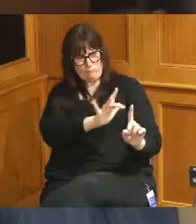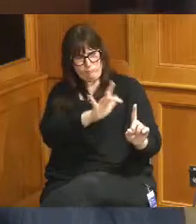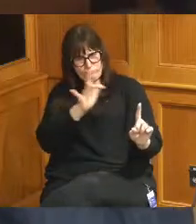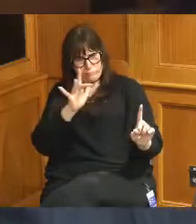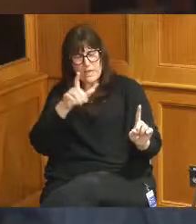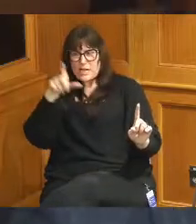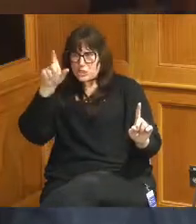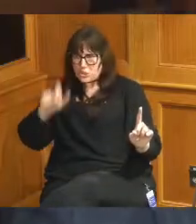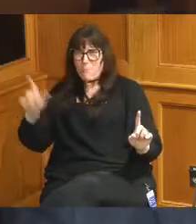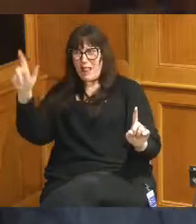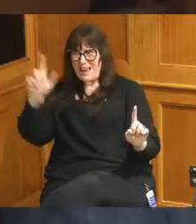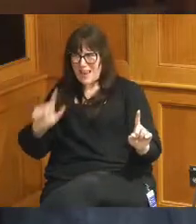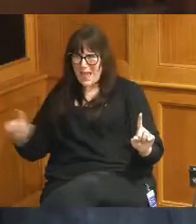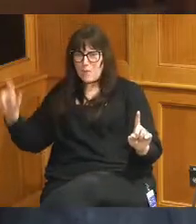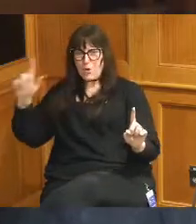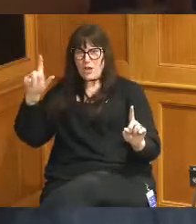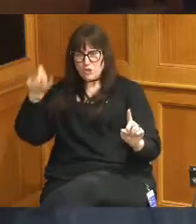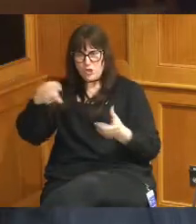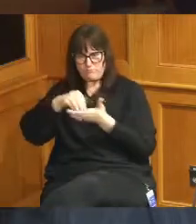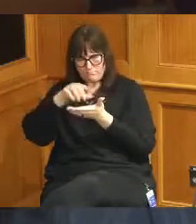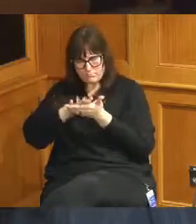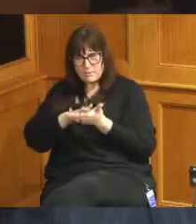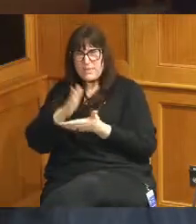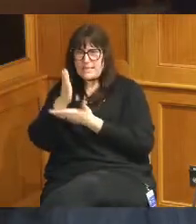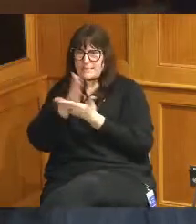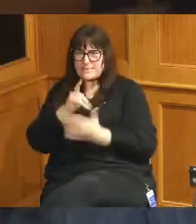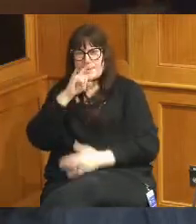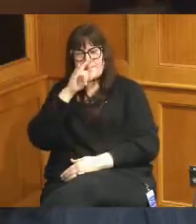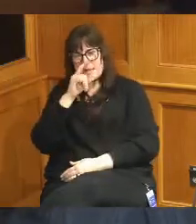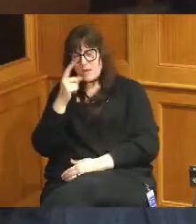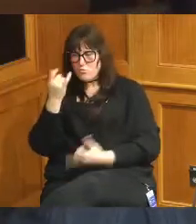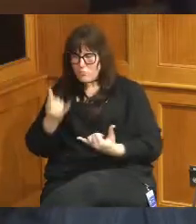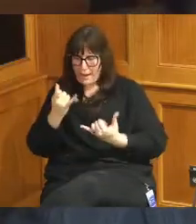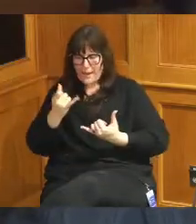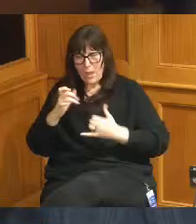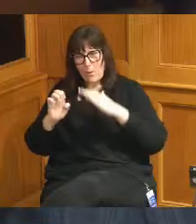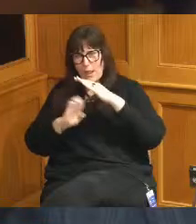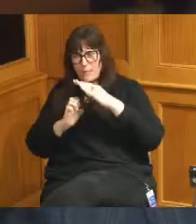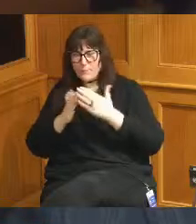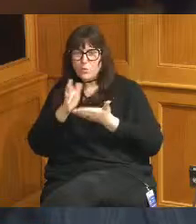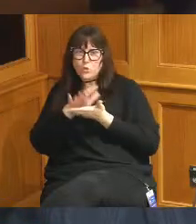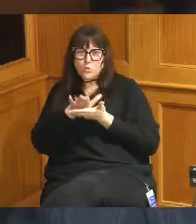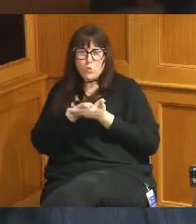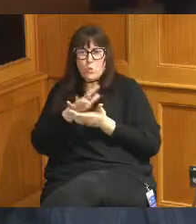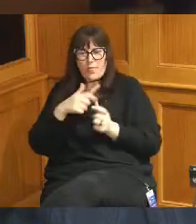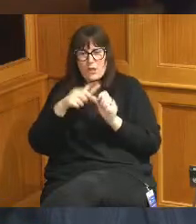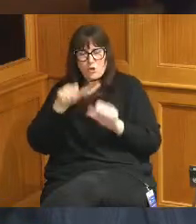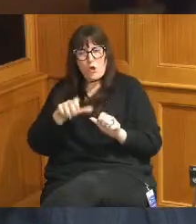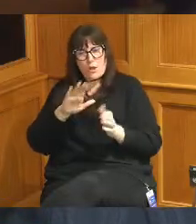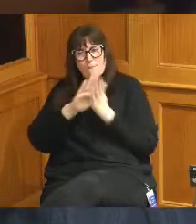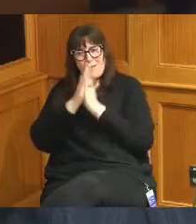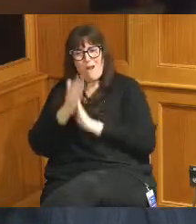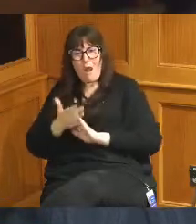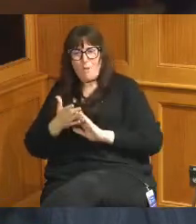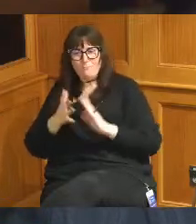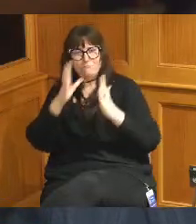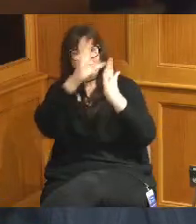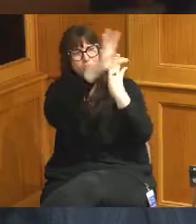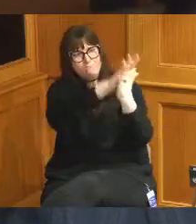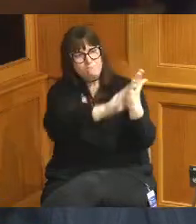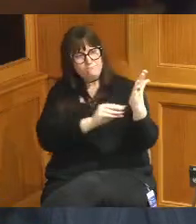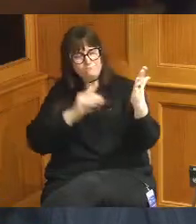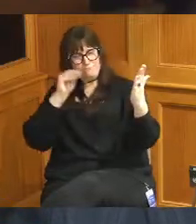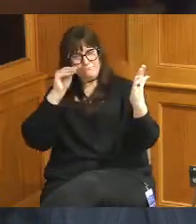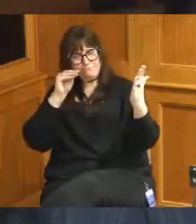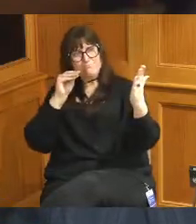the libraries, because some little kid right now is in elementary school that could one day grow up and be a Ken Parker.